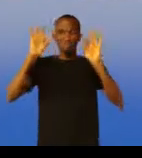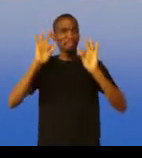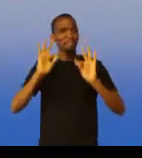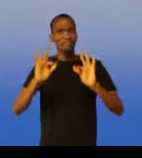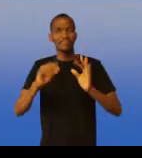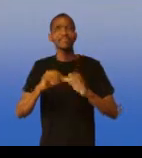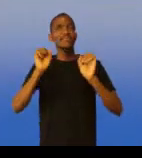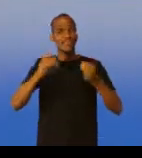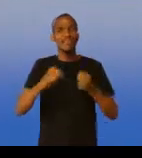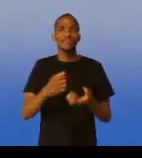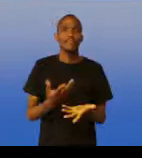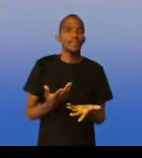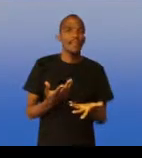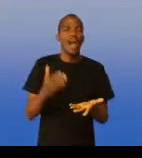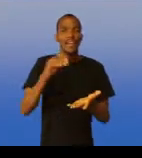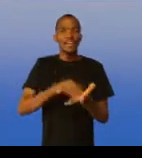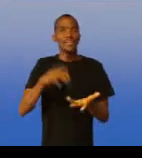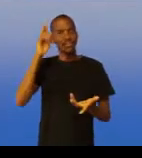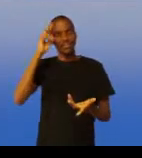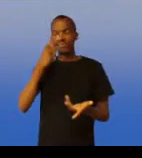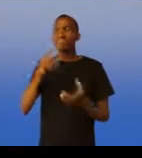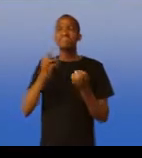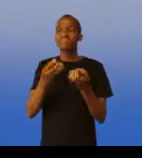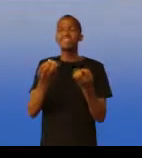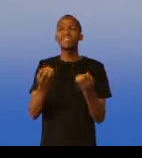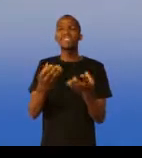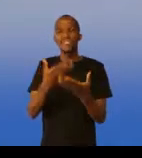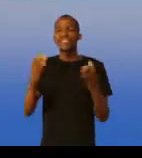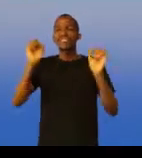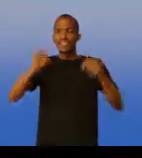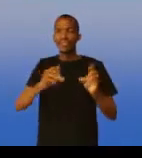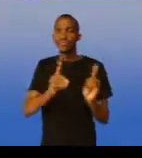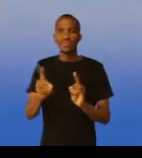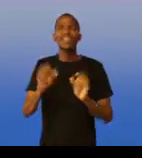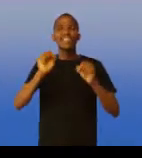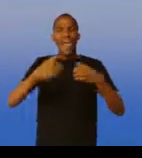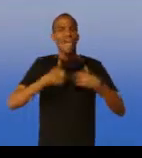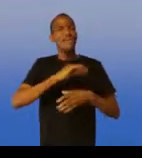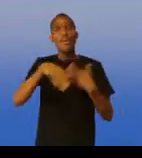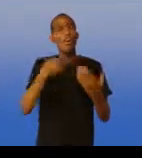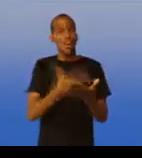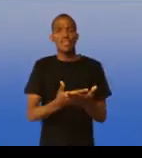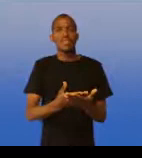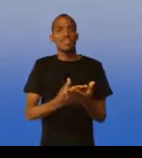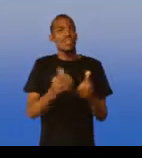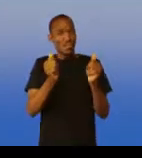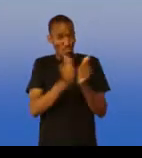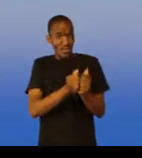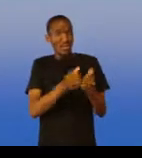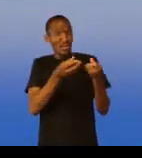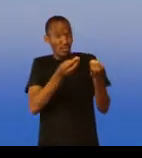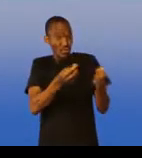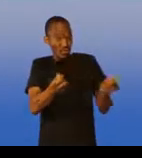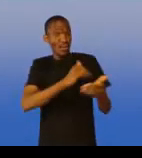being done and to remind people that there's more work to be done. You can have it all with Treat All. You can have it